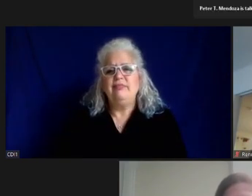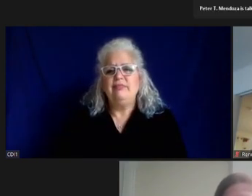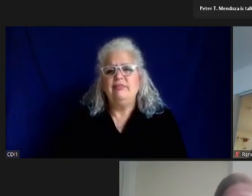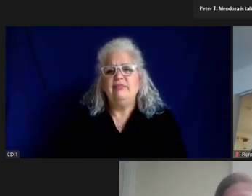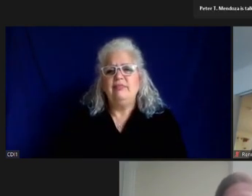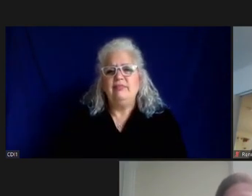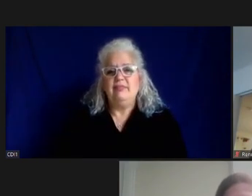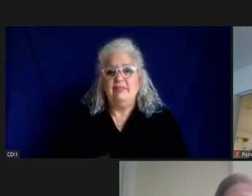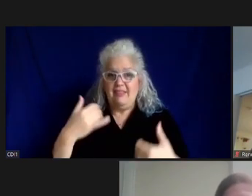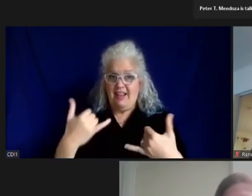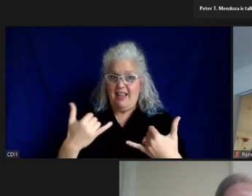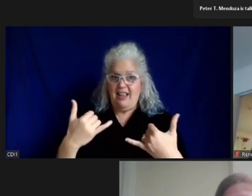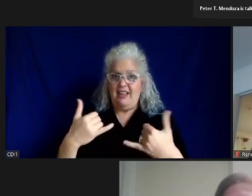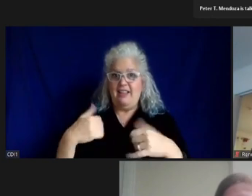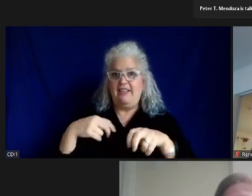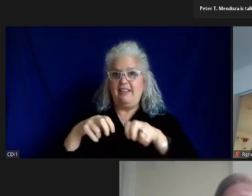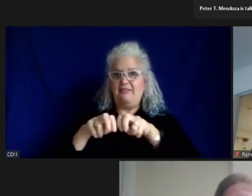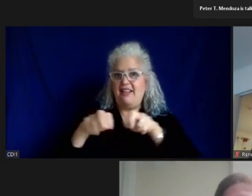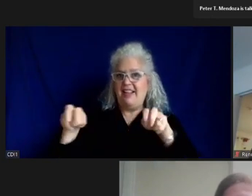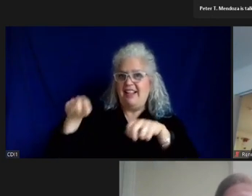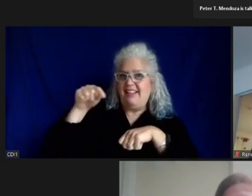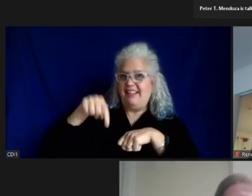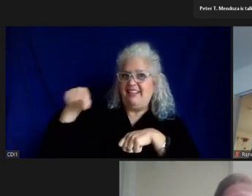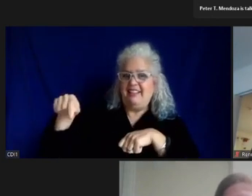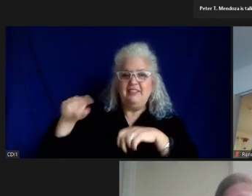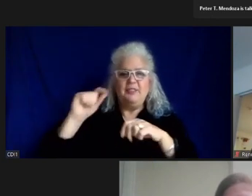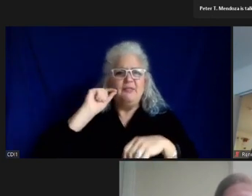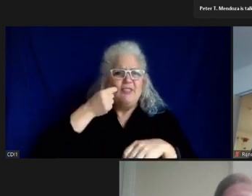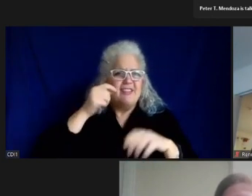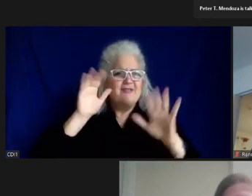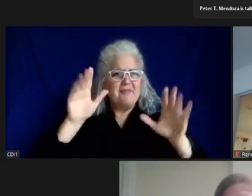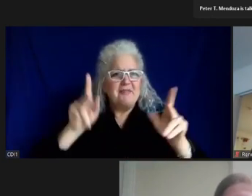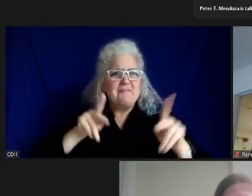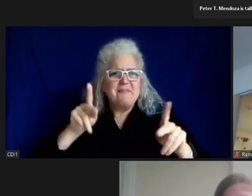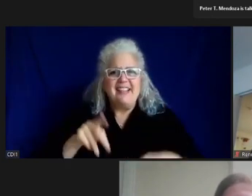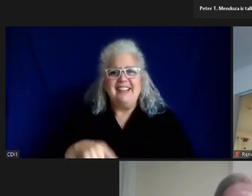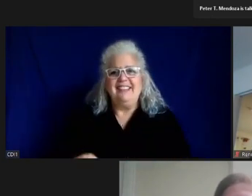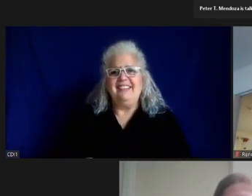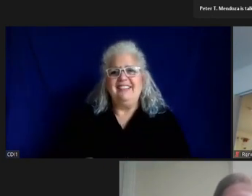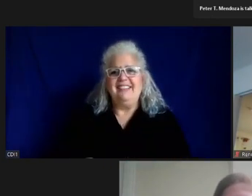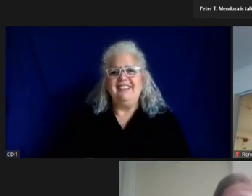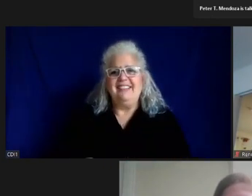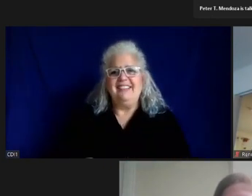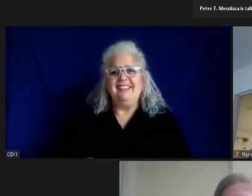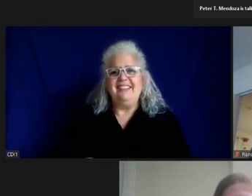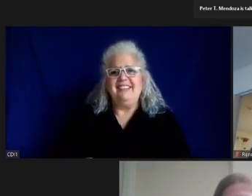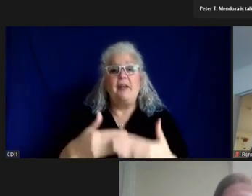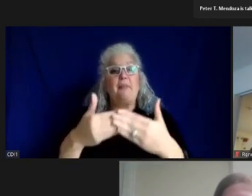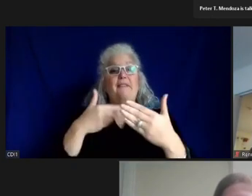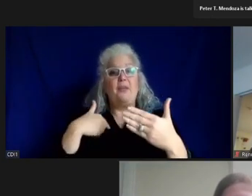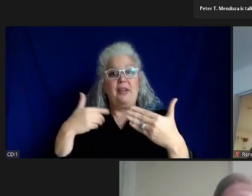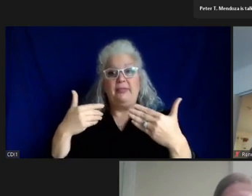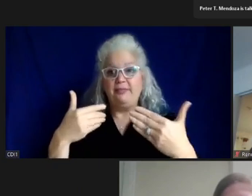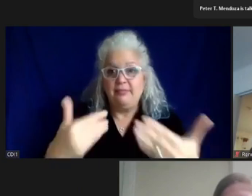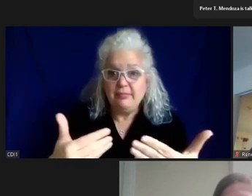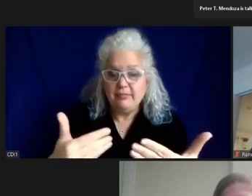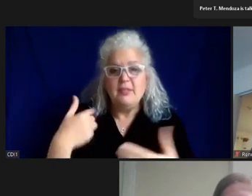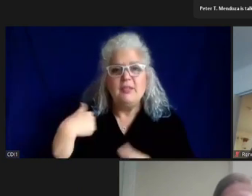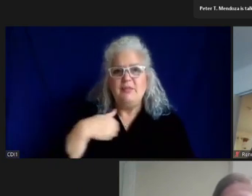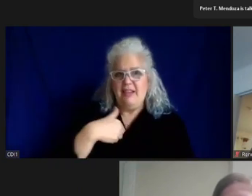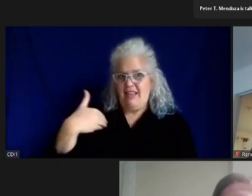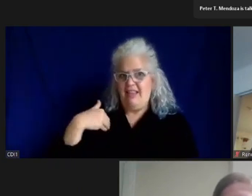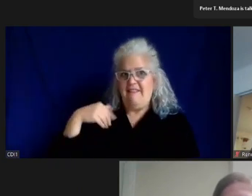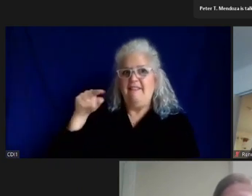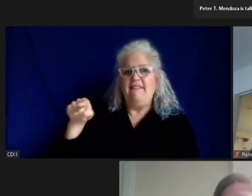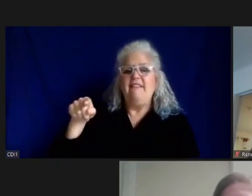begin, I want to let you know that Spanish interpretation is available for this event. At